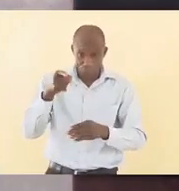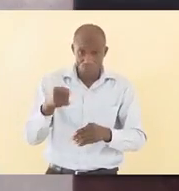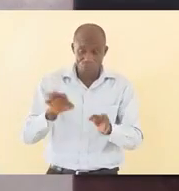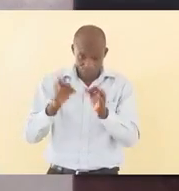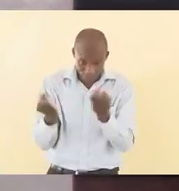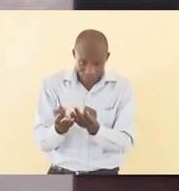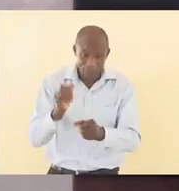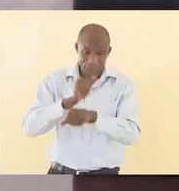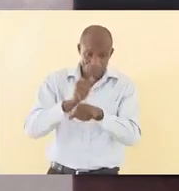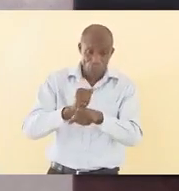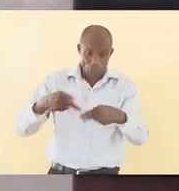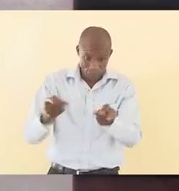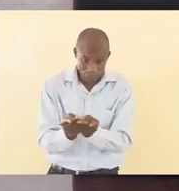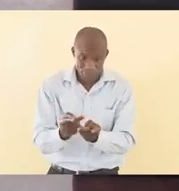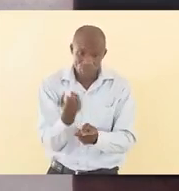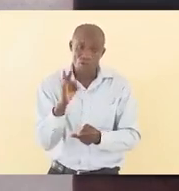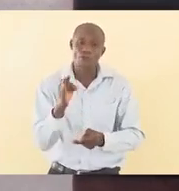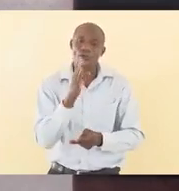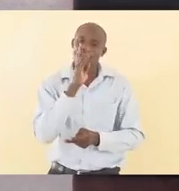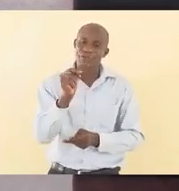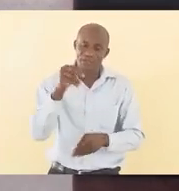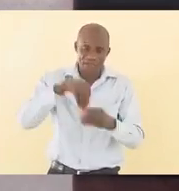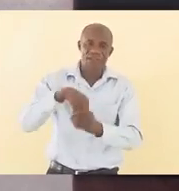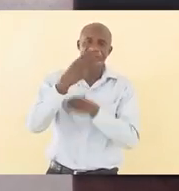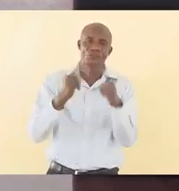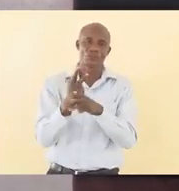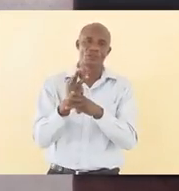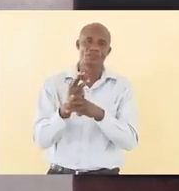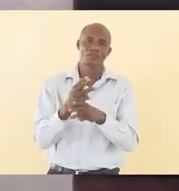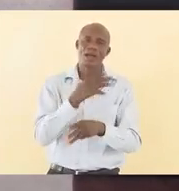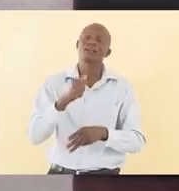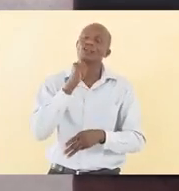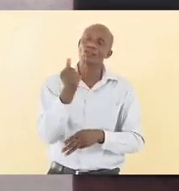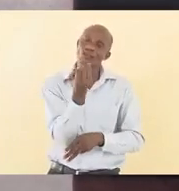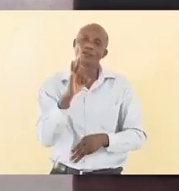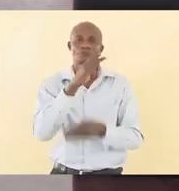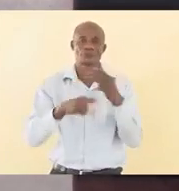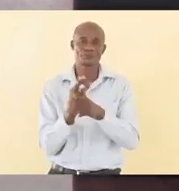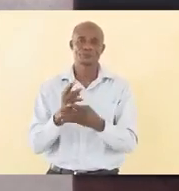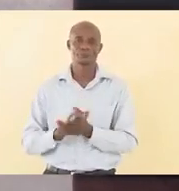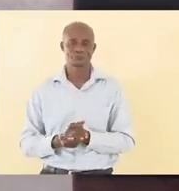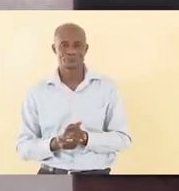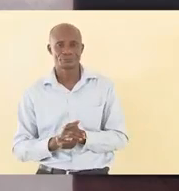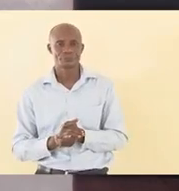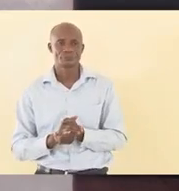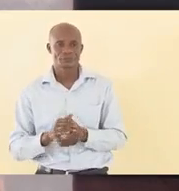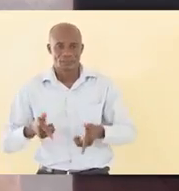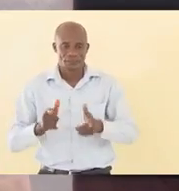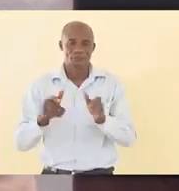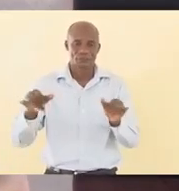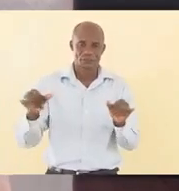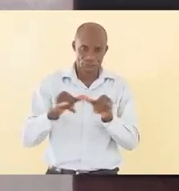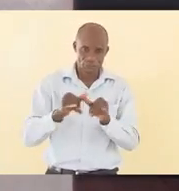family and for your working place of being in the world and not of the world? And let me mention something